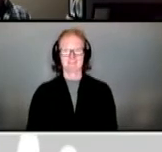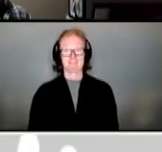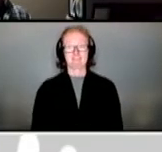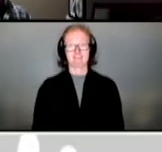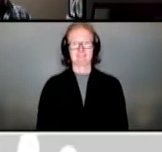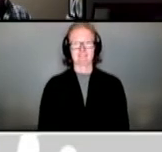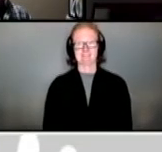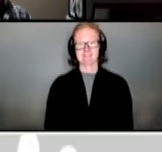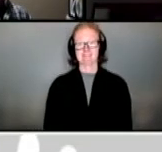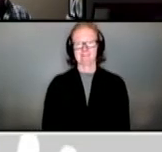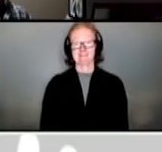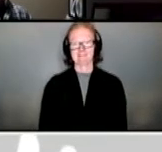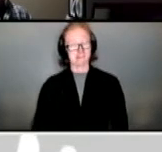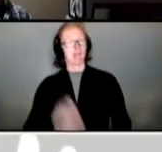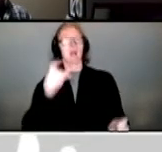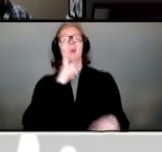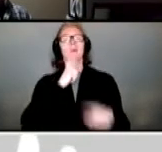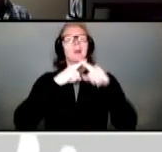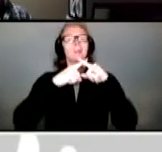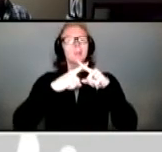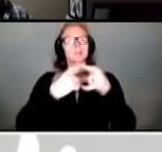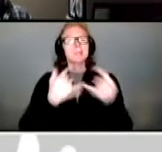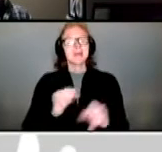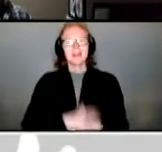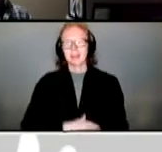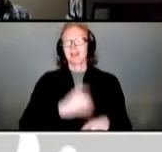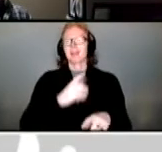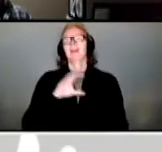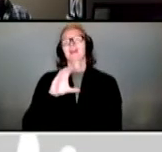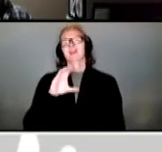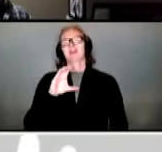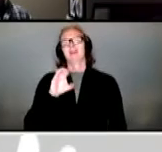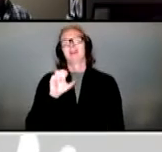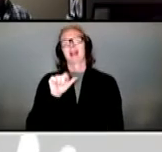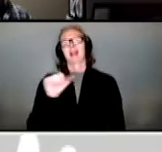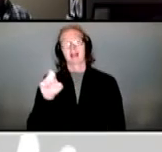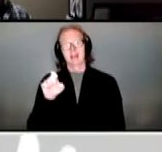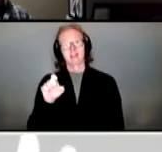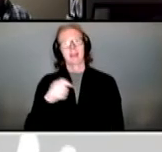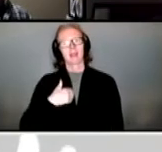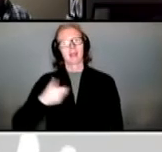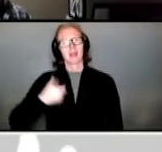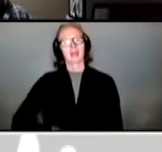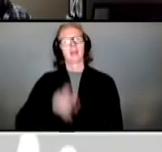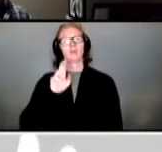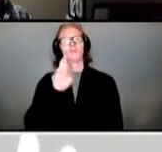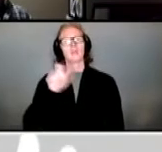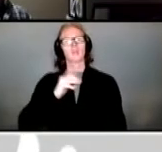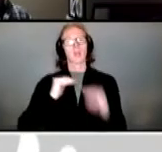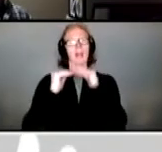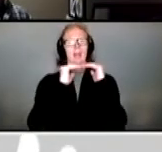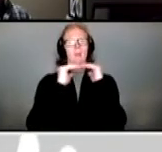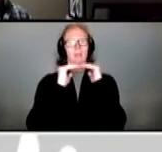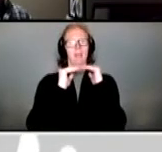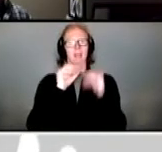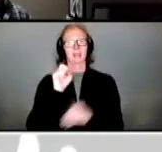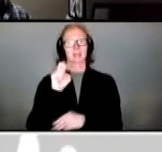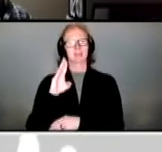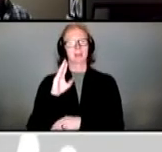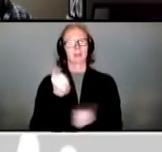He does the racial. There we go. I was on mute. Sorry. I believe Ann might have introduced me, but I am the Racial Equity Subcommittee Chair.